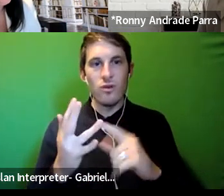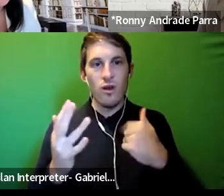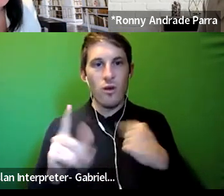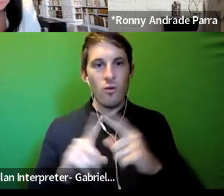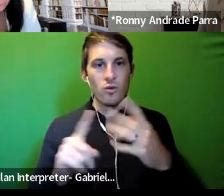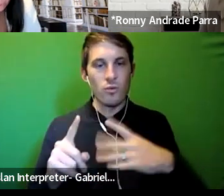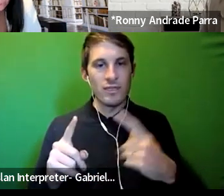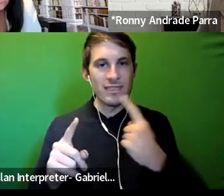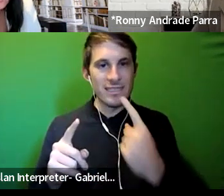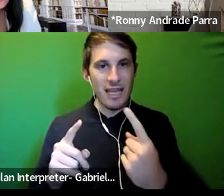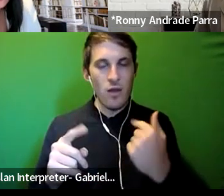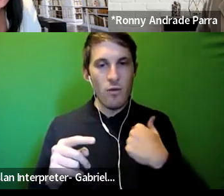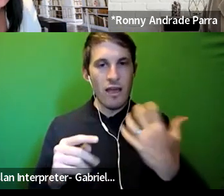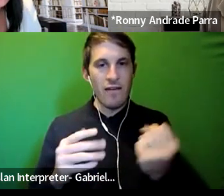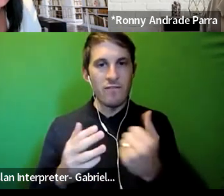We do have a regular